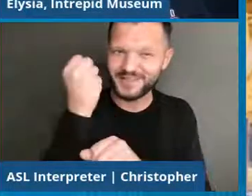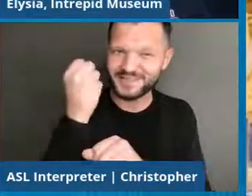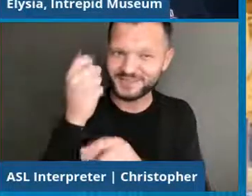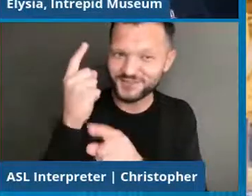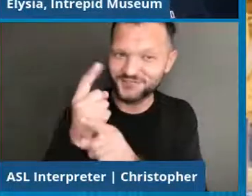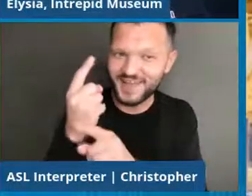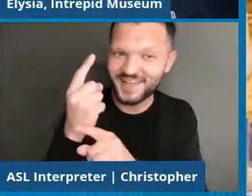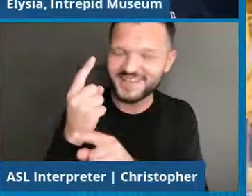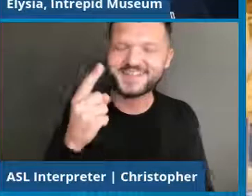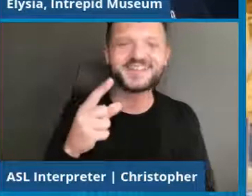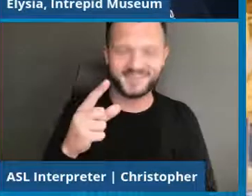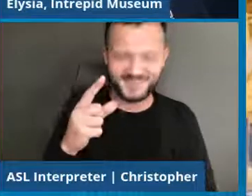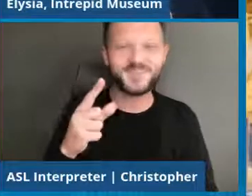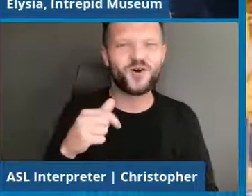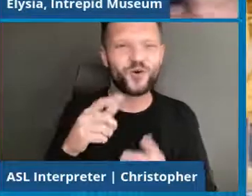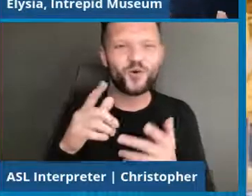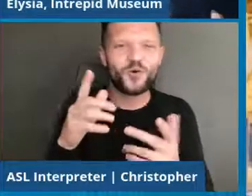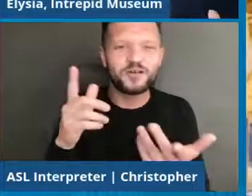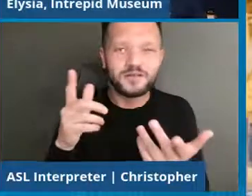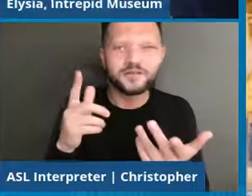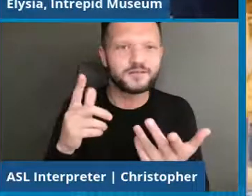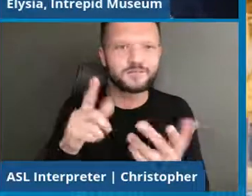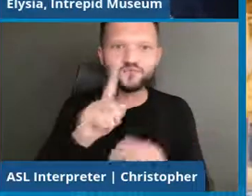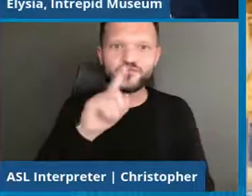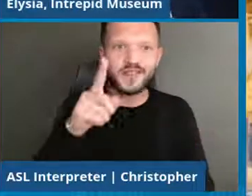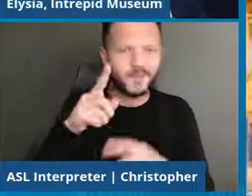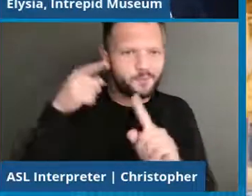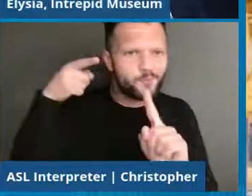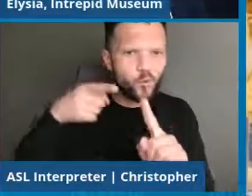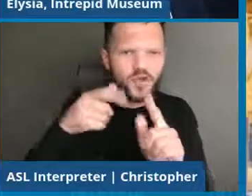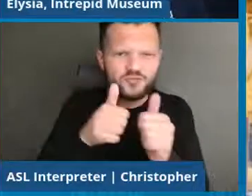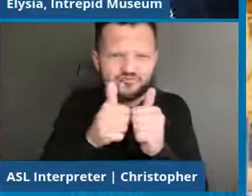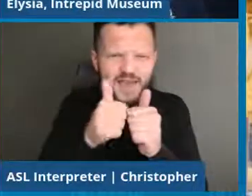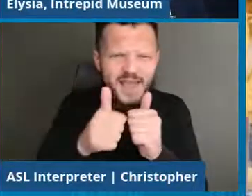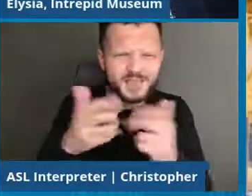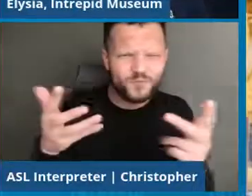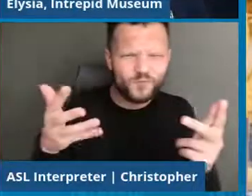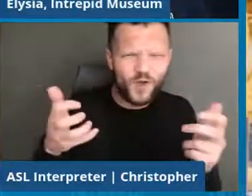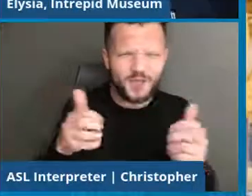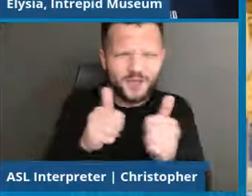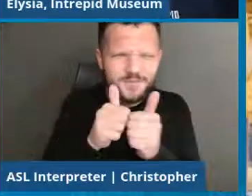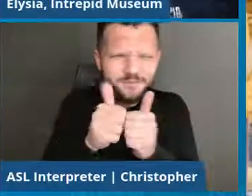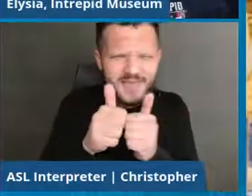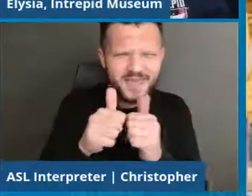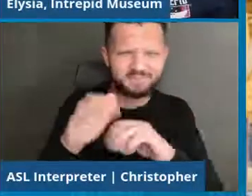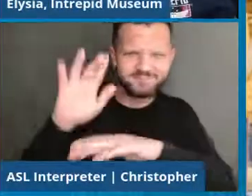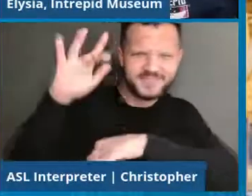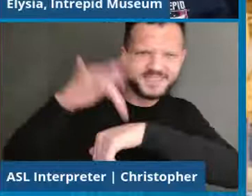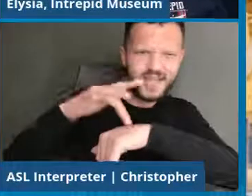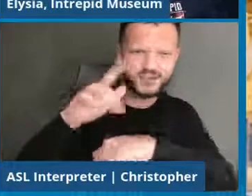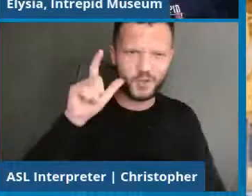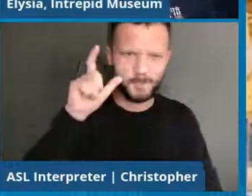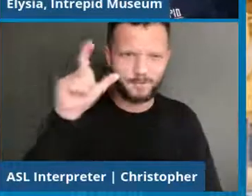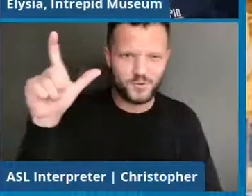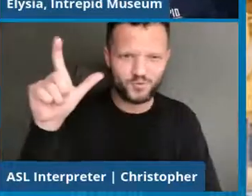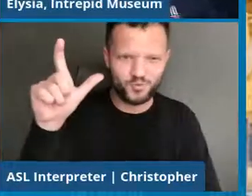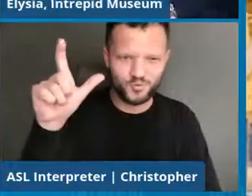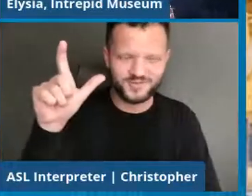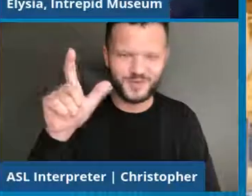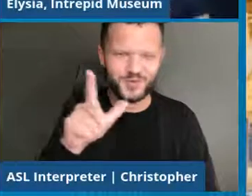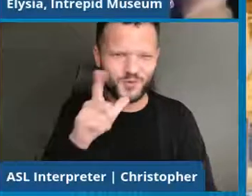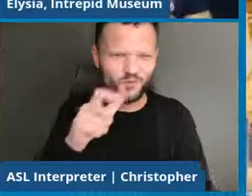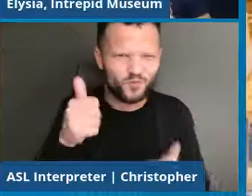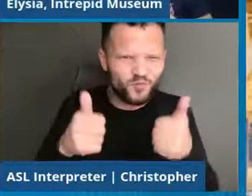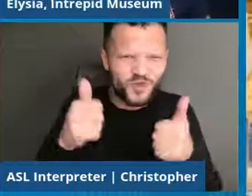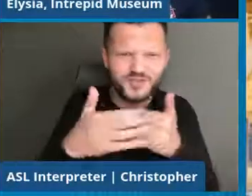finish line was to see which country could get all the way to the moon first. But of course, there's a number of steps that you have to take